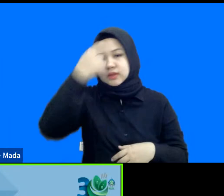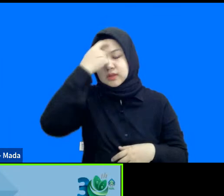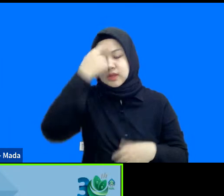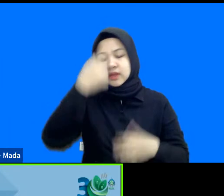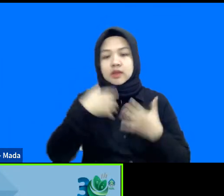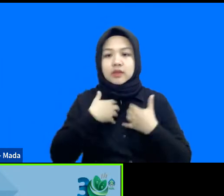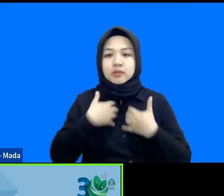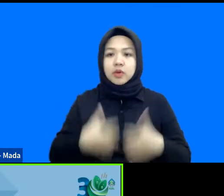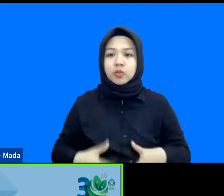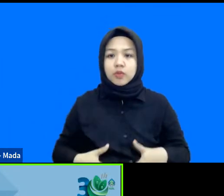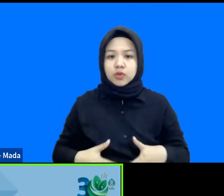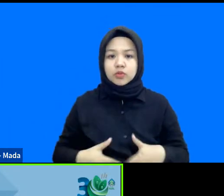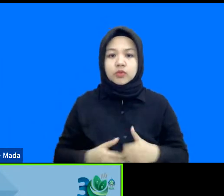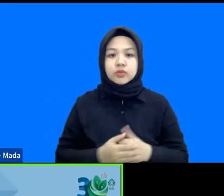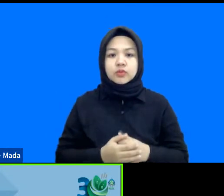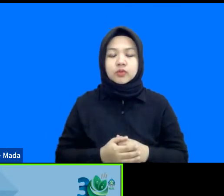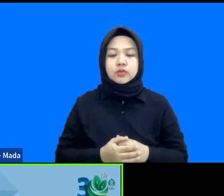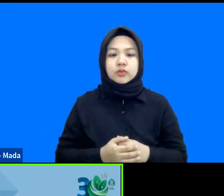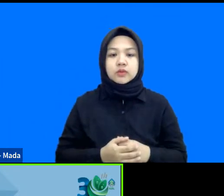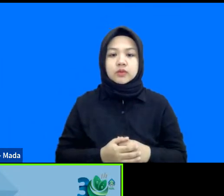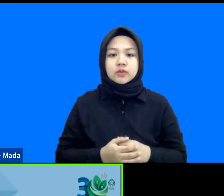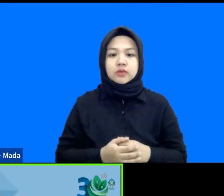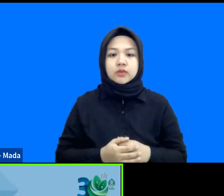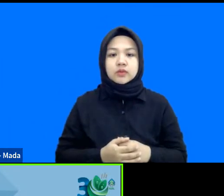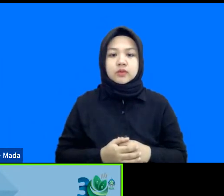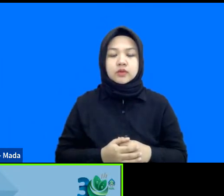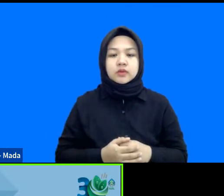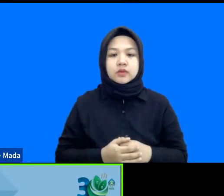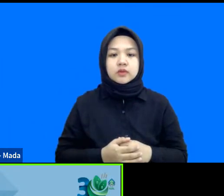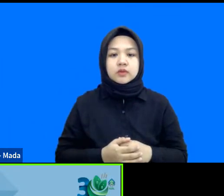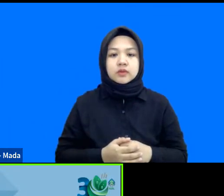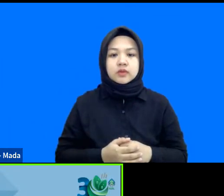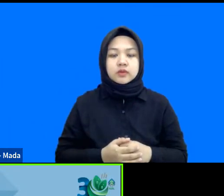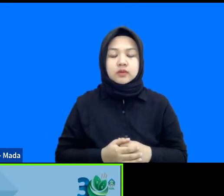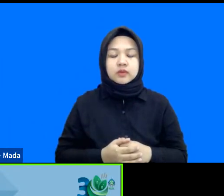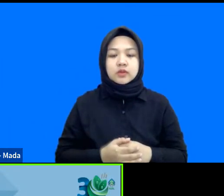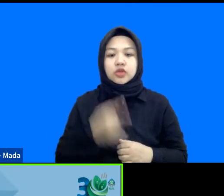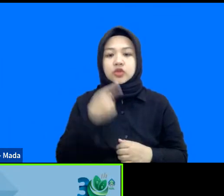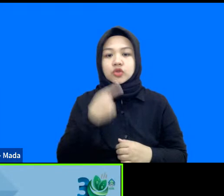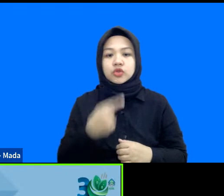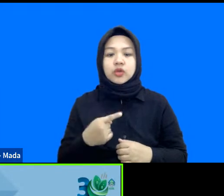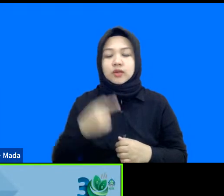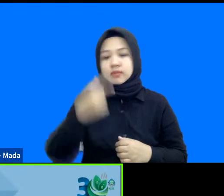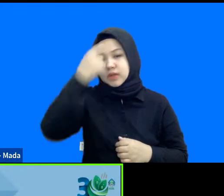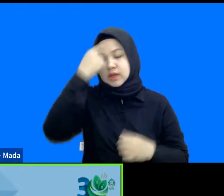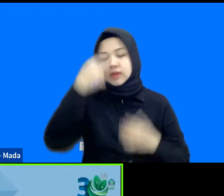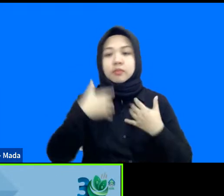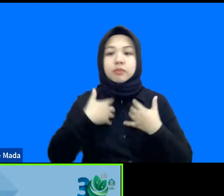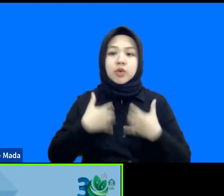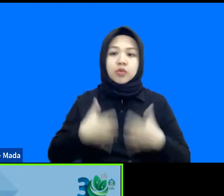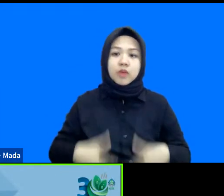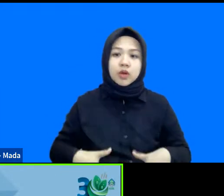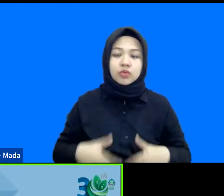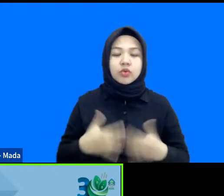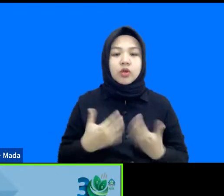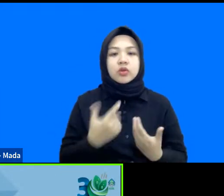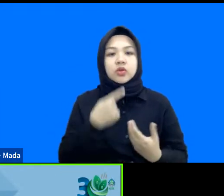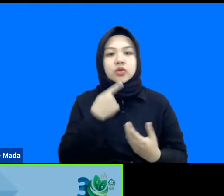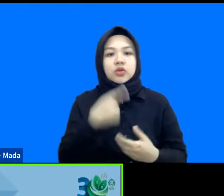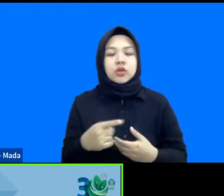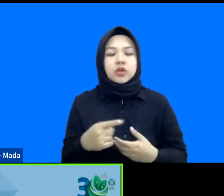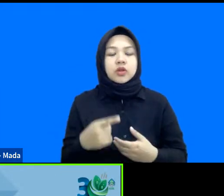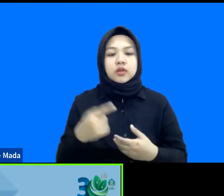issues, respiratory issues. And because there are lots of there are